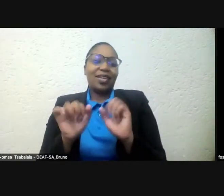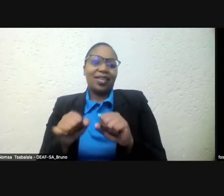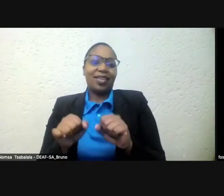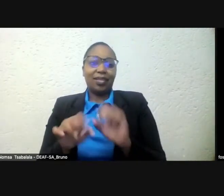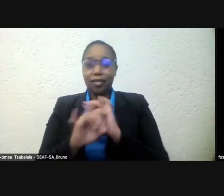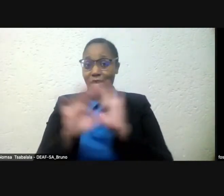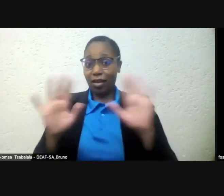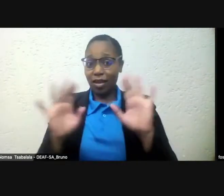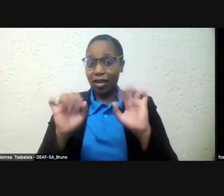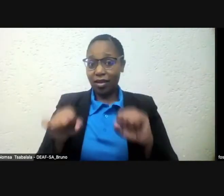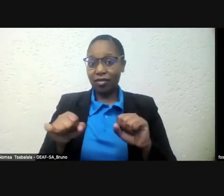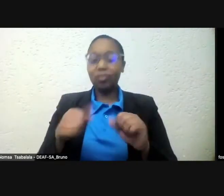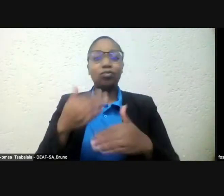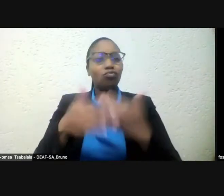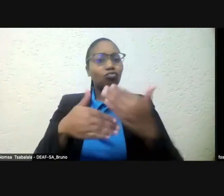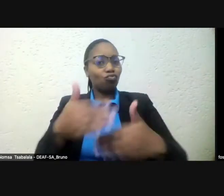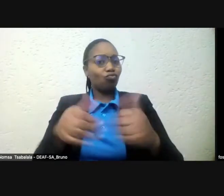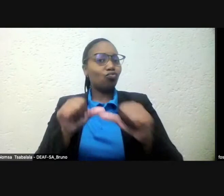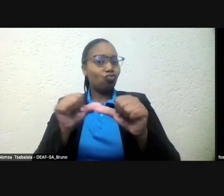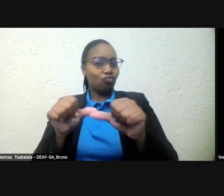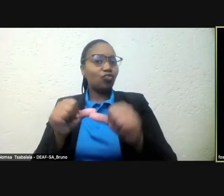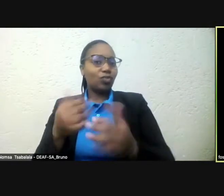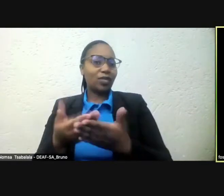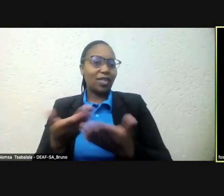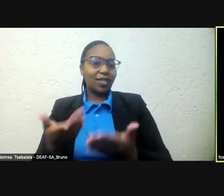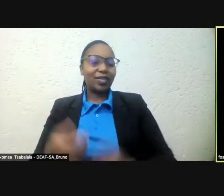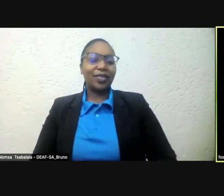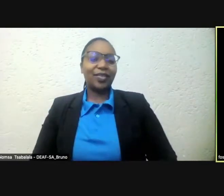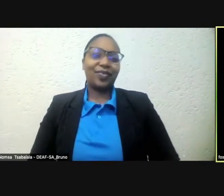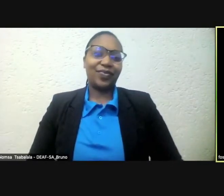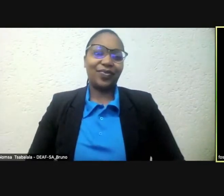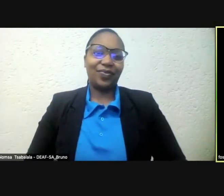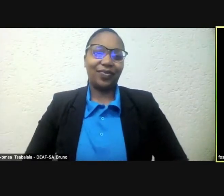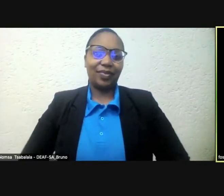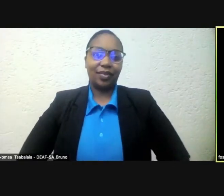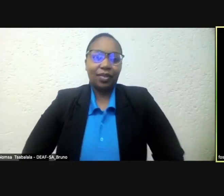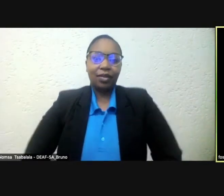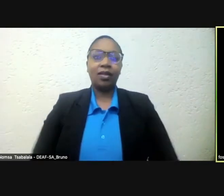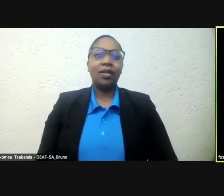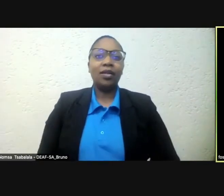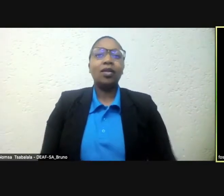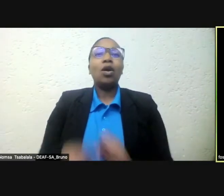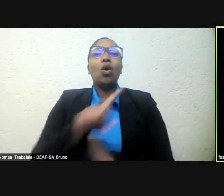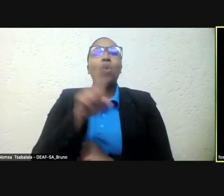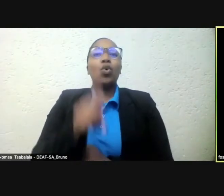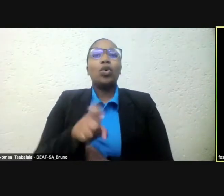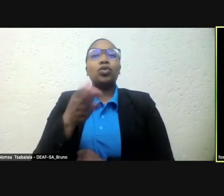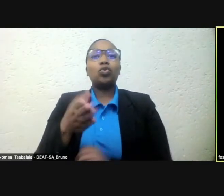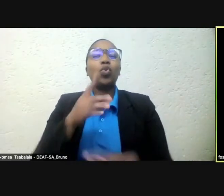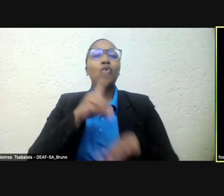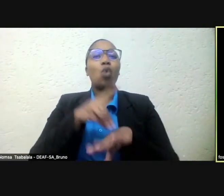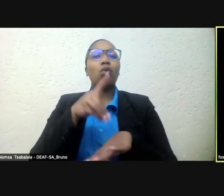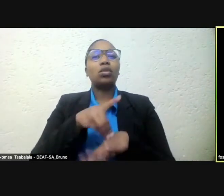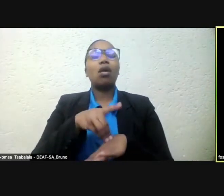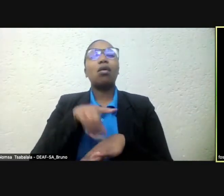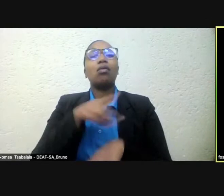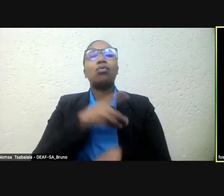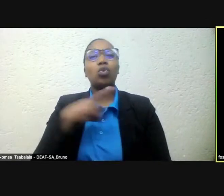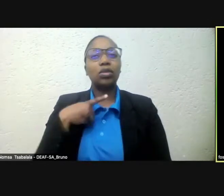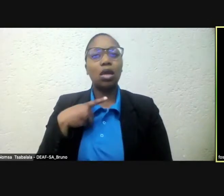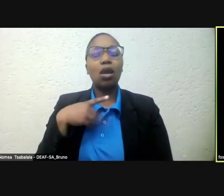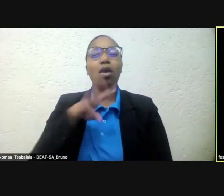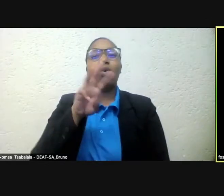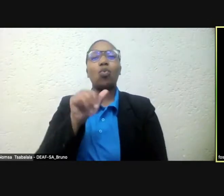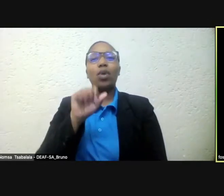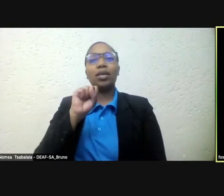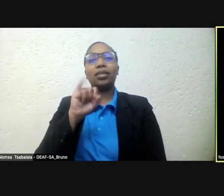Okay. You can proceed. Yeah. Okay. Question is directed to Dr. Wasil. What is the reason why so